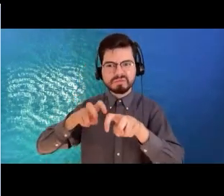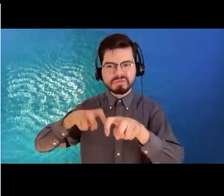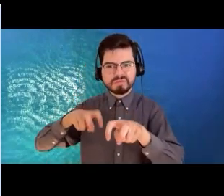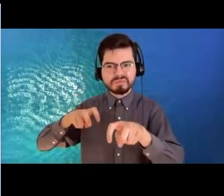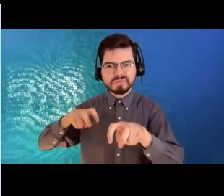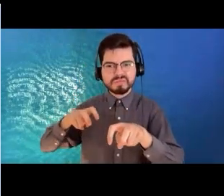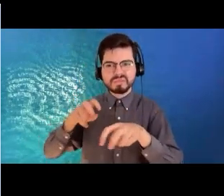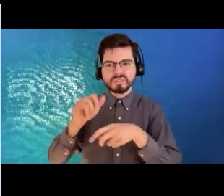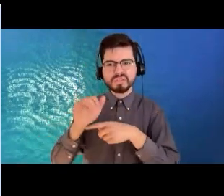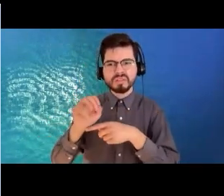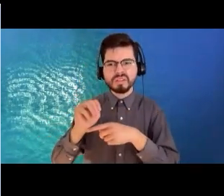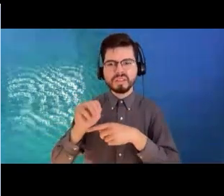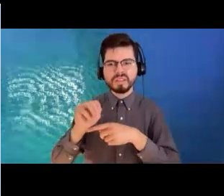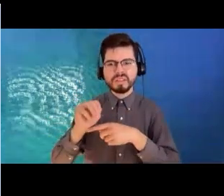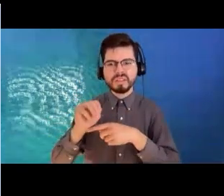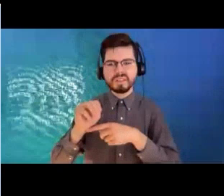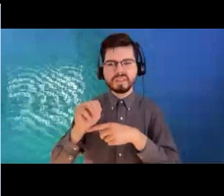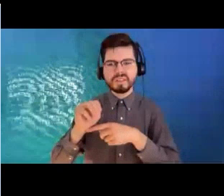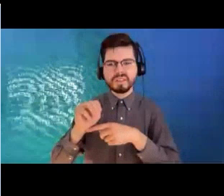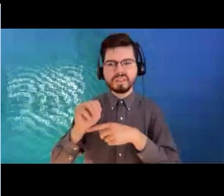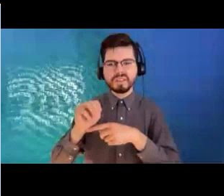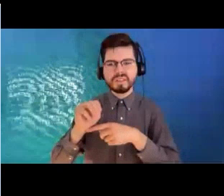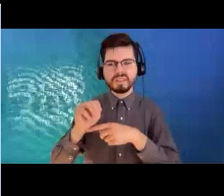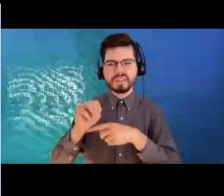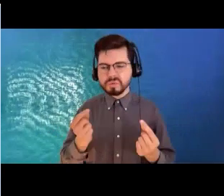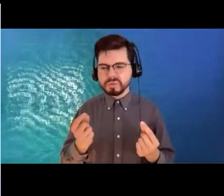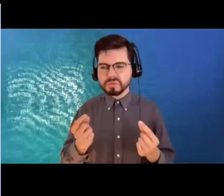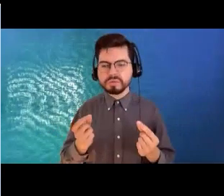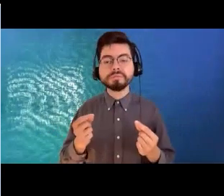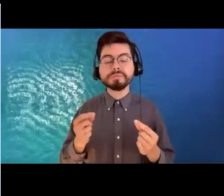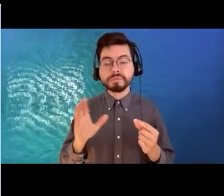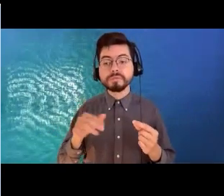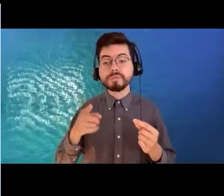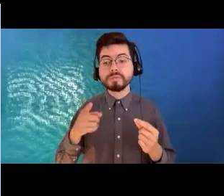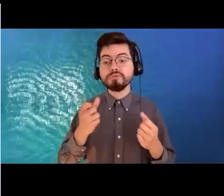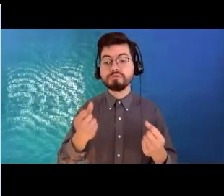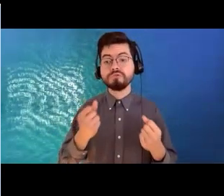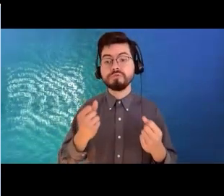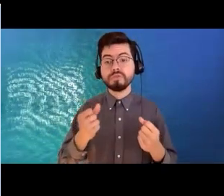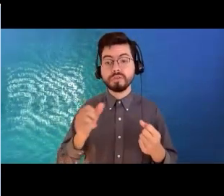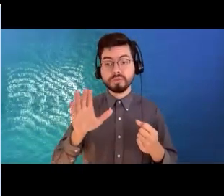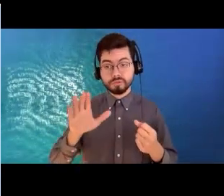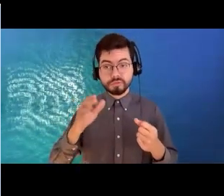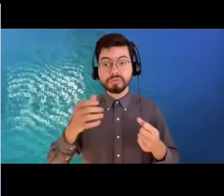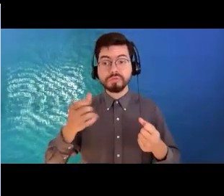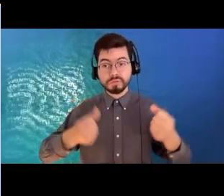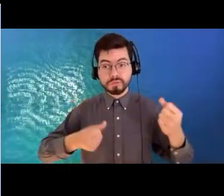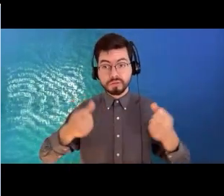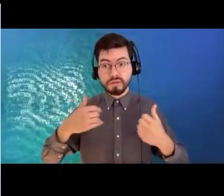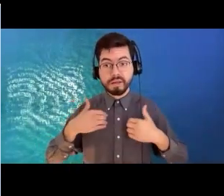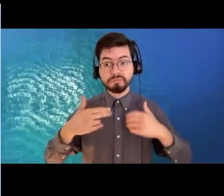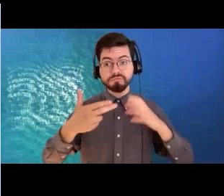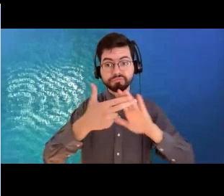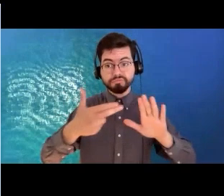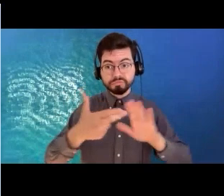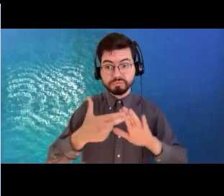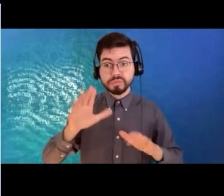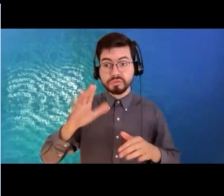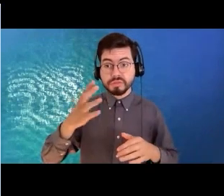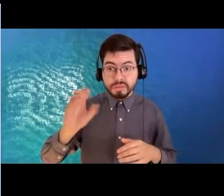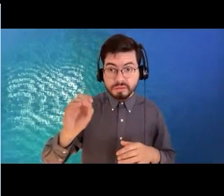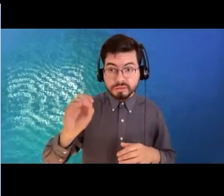What can we do about that? Well, you're driving your vehicle that's placarded and marked for your company, and you come to